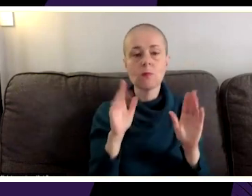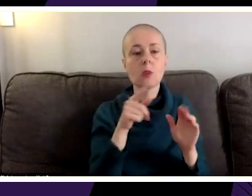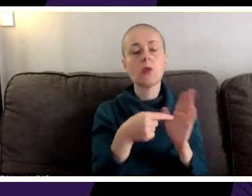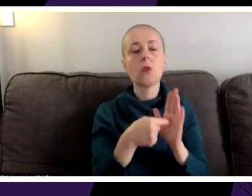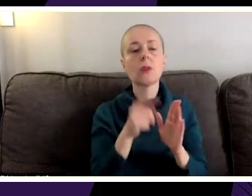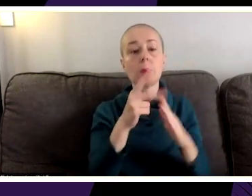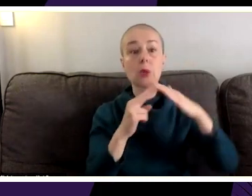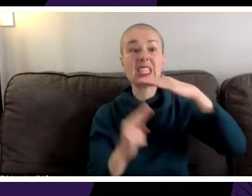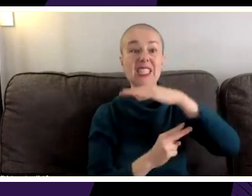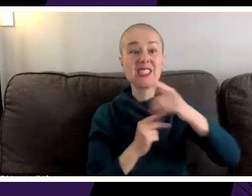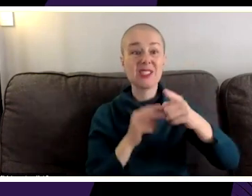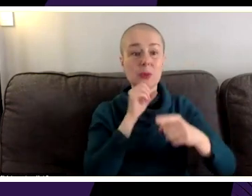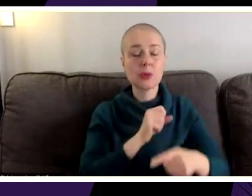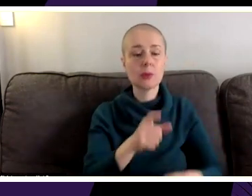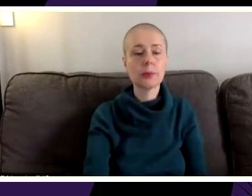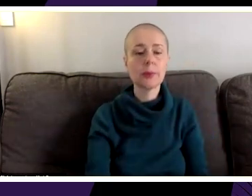bridge,